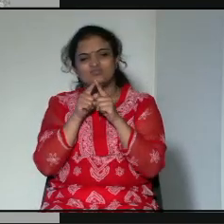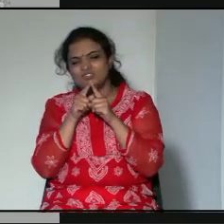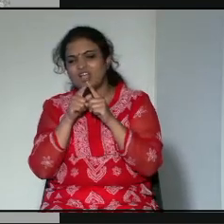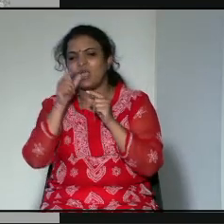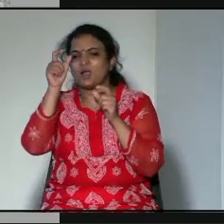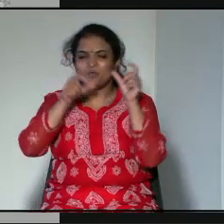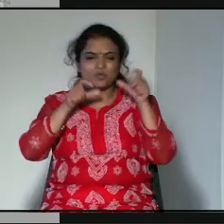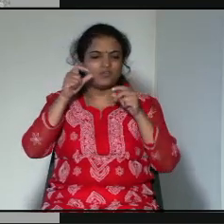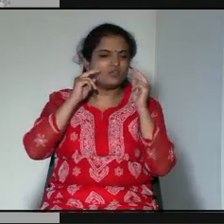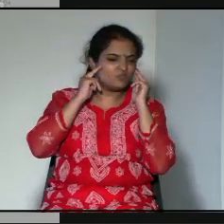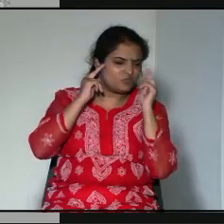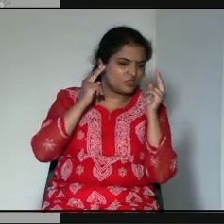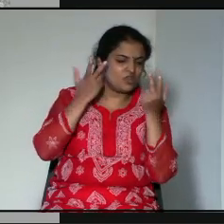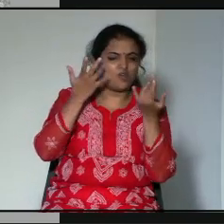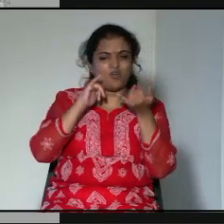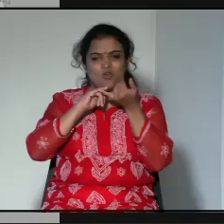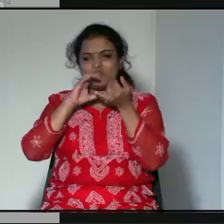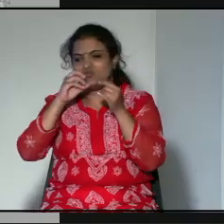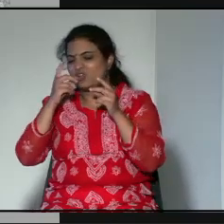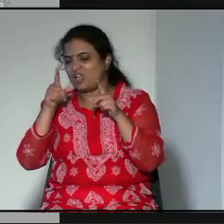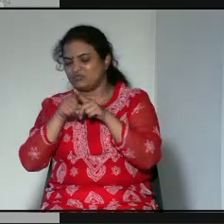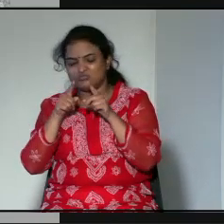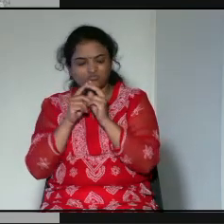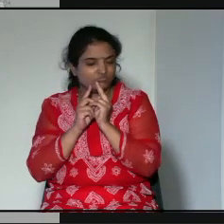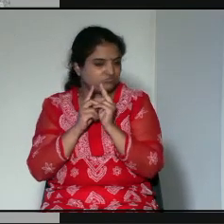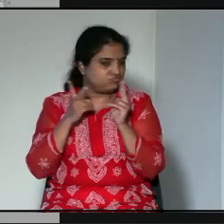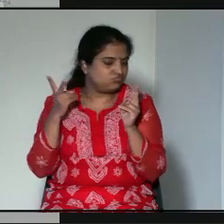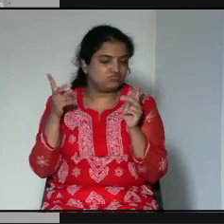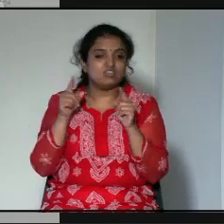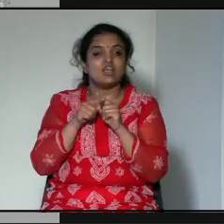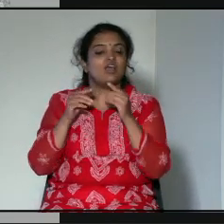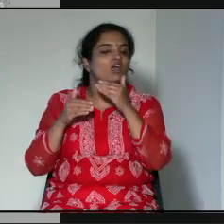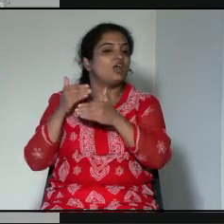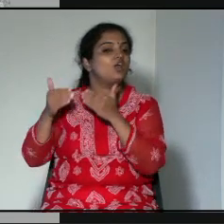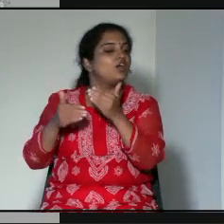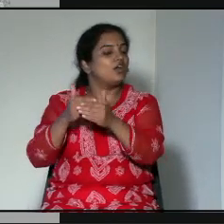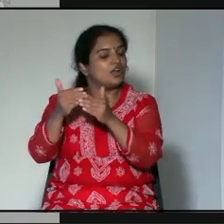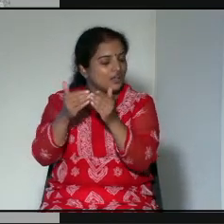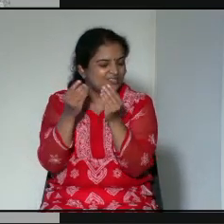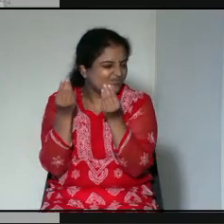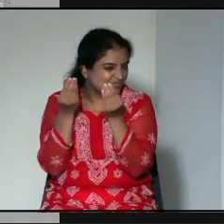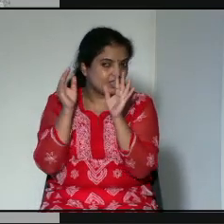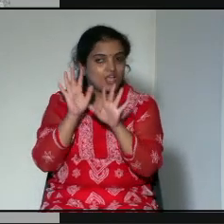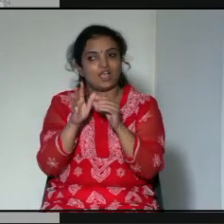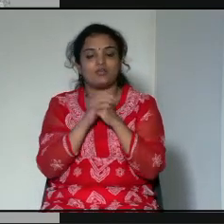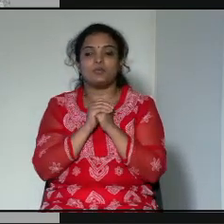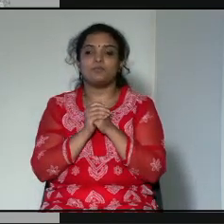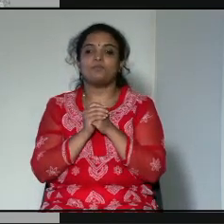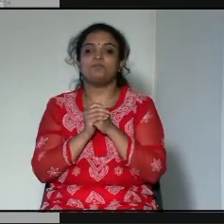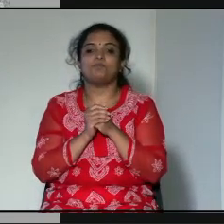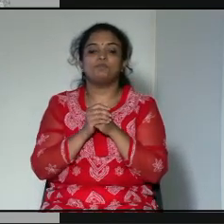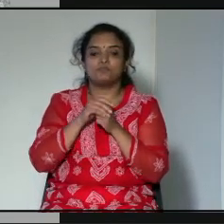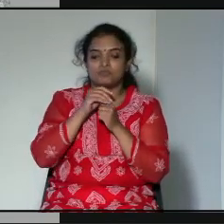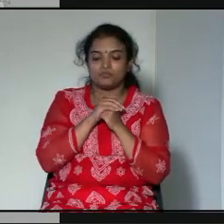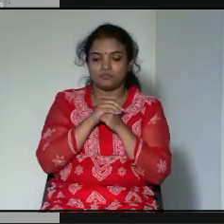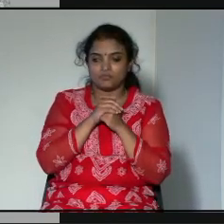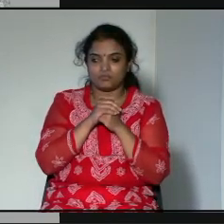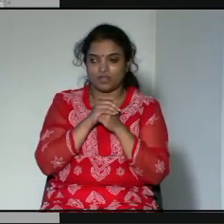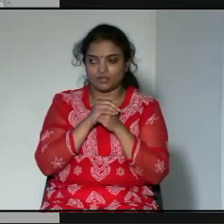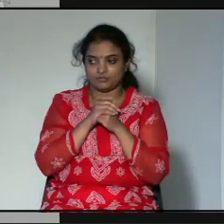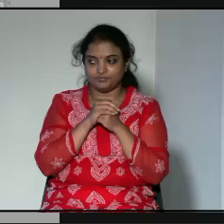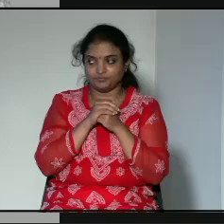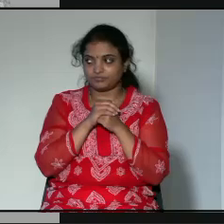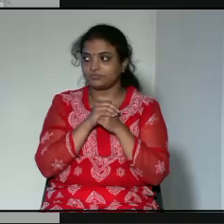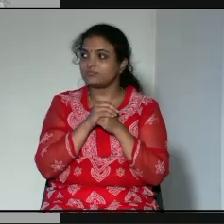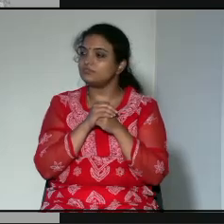artists, critics, and writers. In my larger essay, some of them come up. One of them is Stella Kramrisch, the art